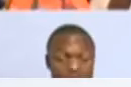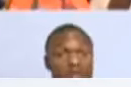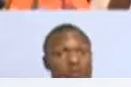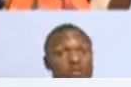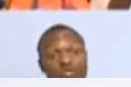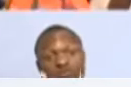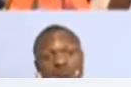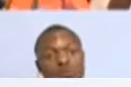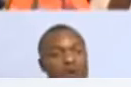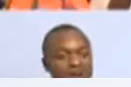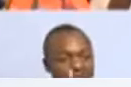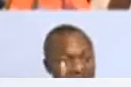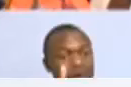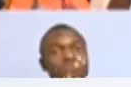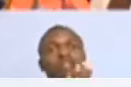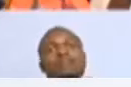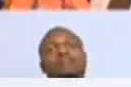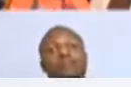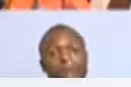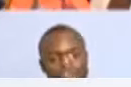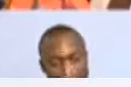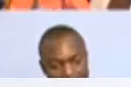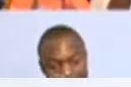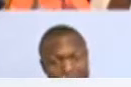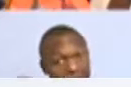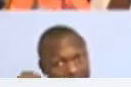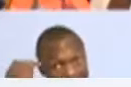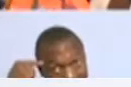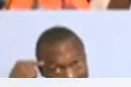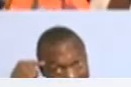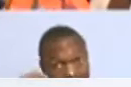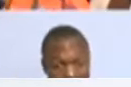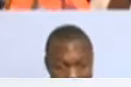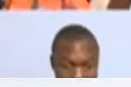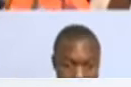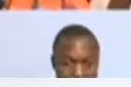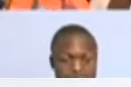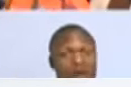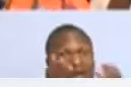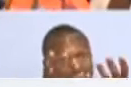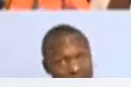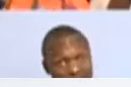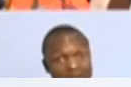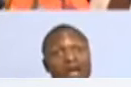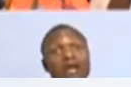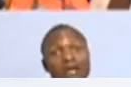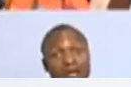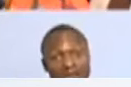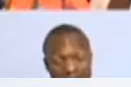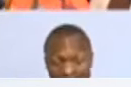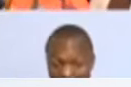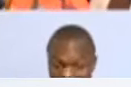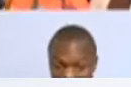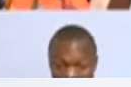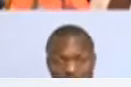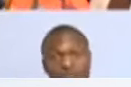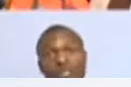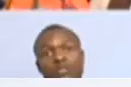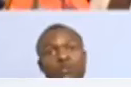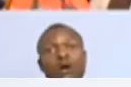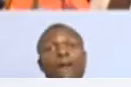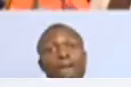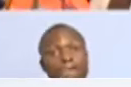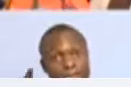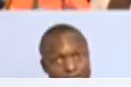there. Madam Speaker, government is also implementing the drought emergency cash transfer program to enhance food